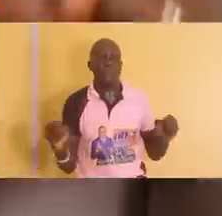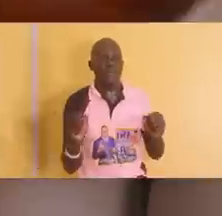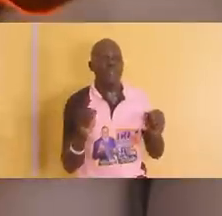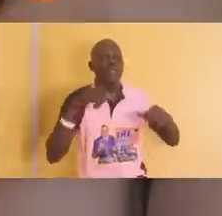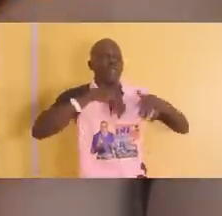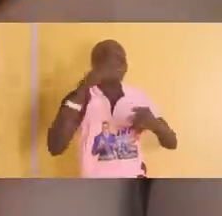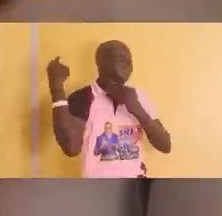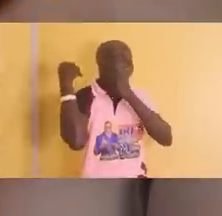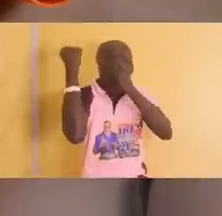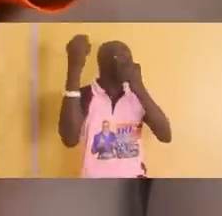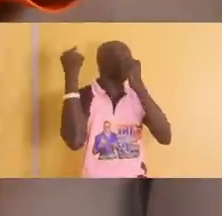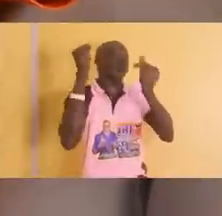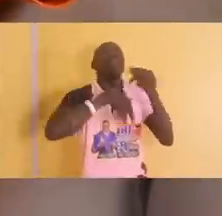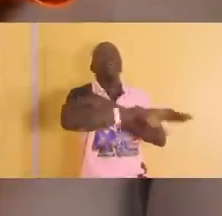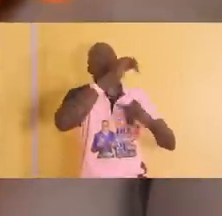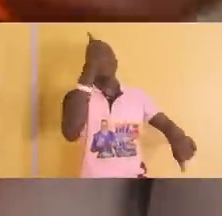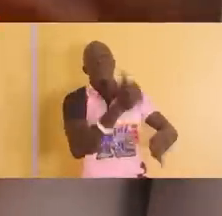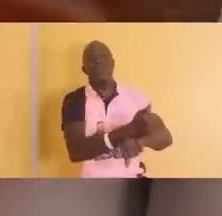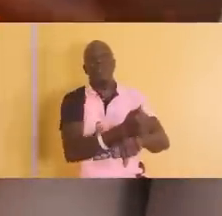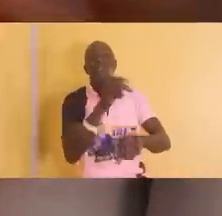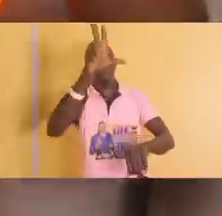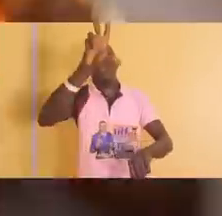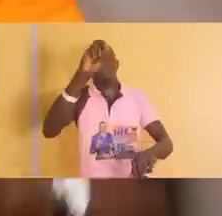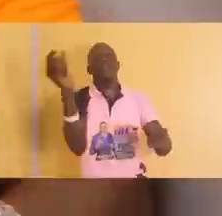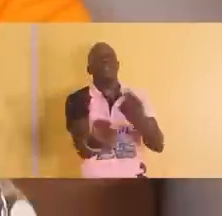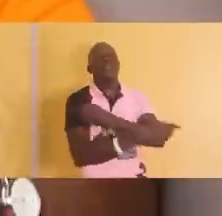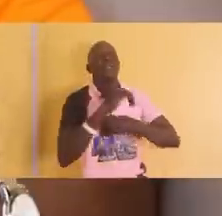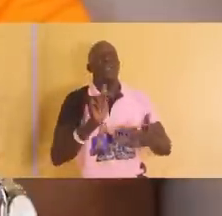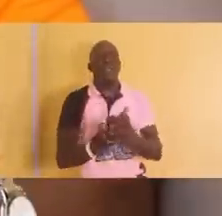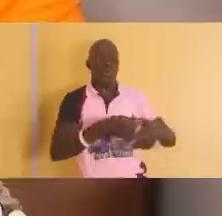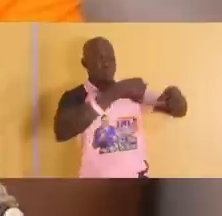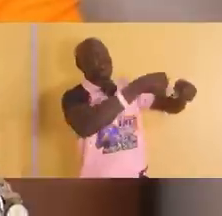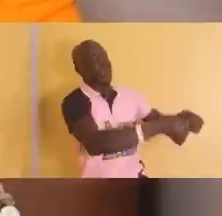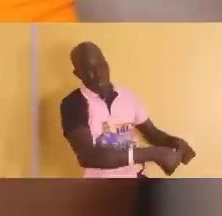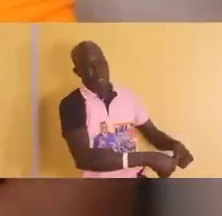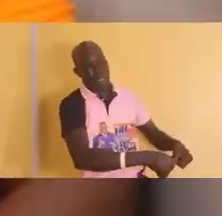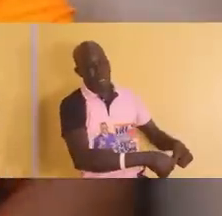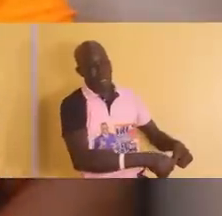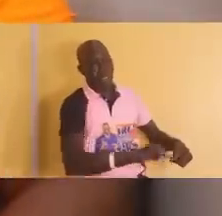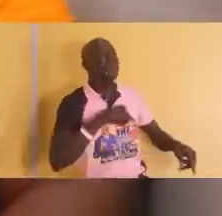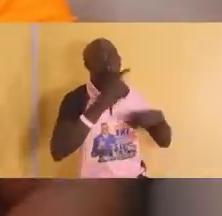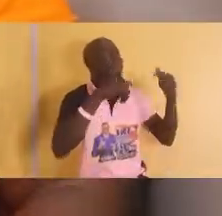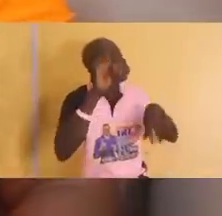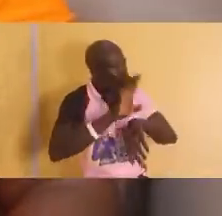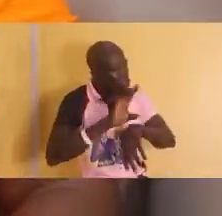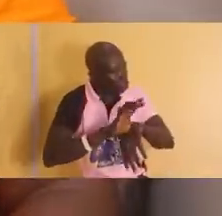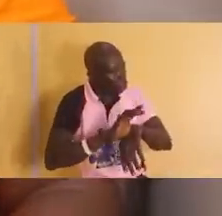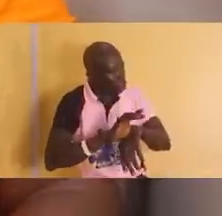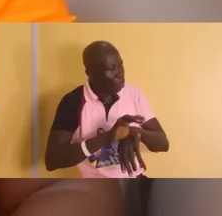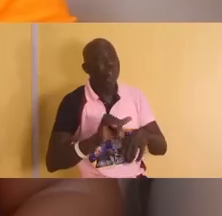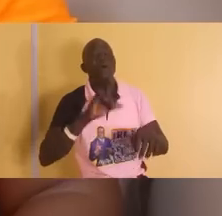God. Since I've been on the mountain, for Abuja, they were there. They did not go to